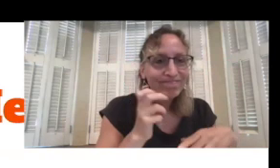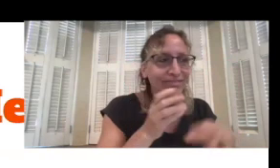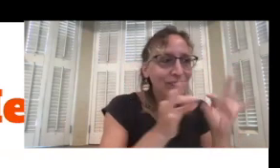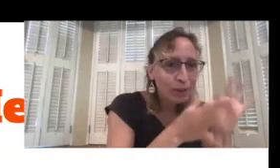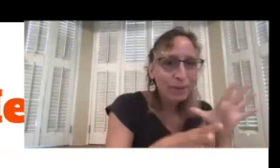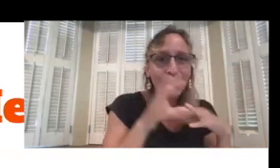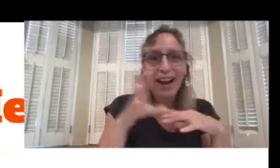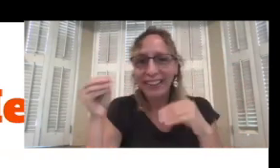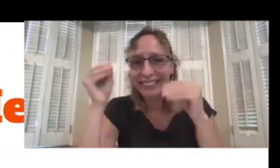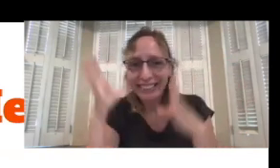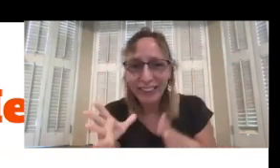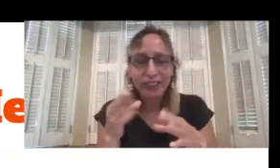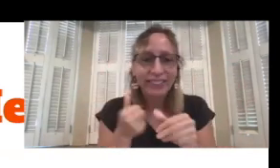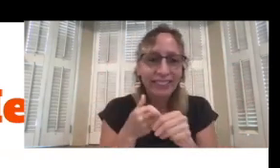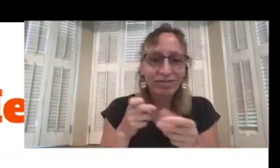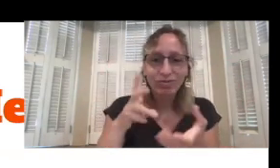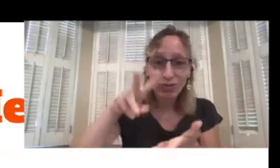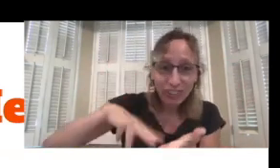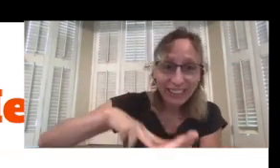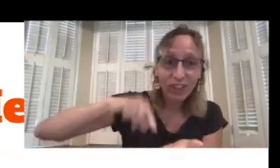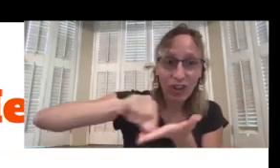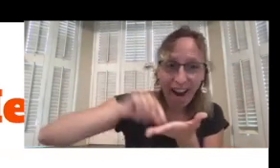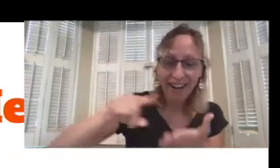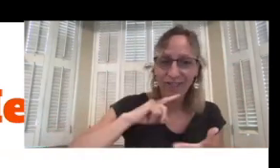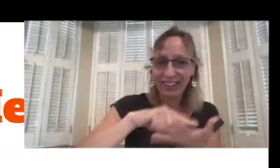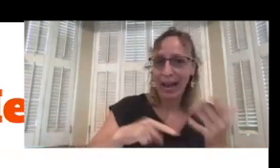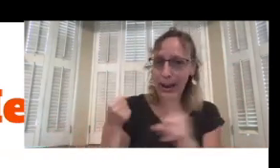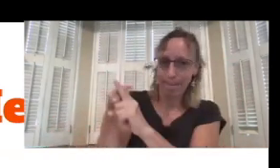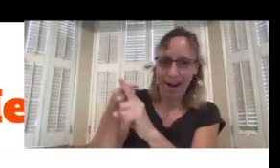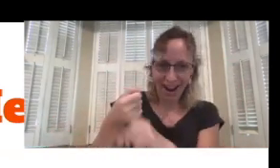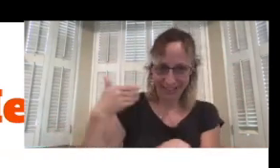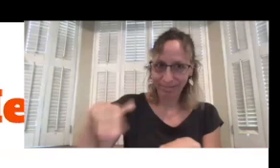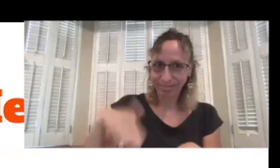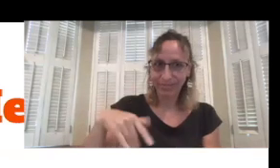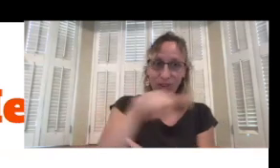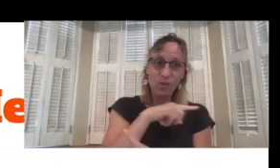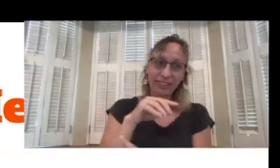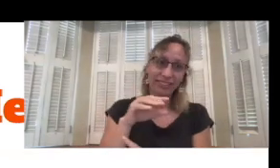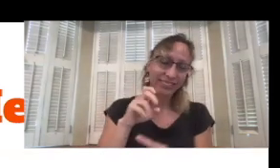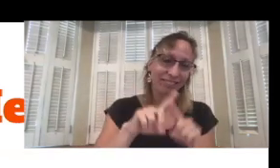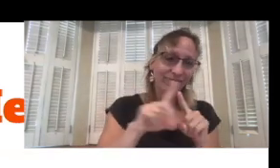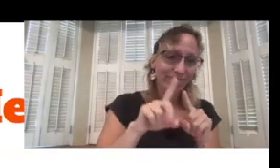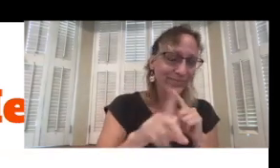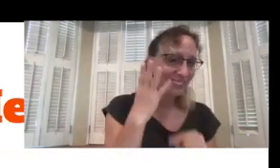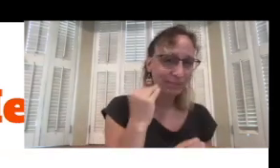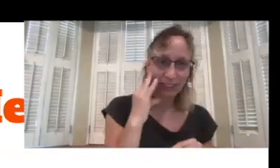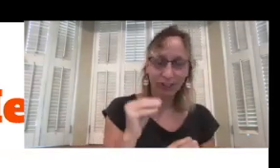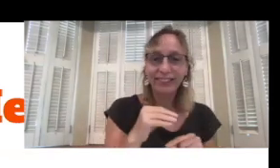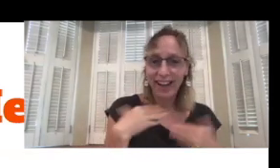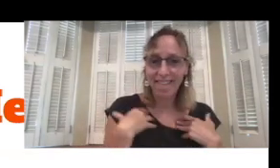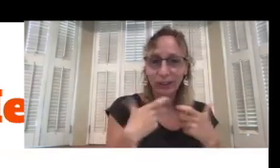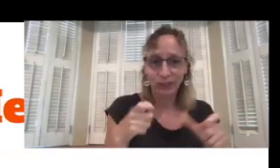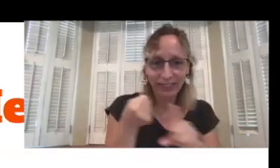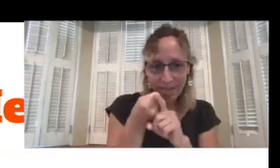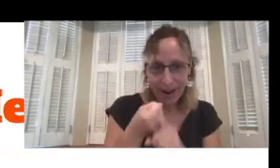their ability to attend information, whether that be their literacy, whether that be attending